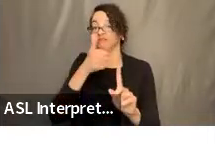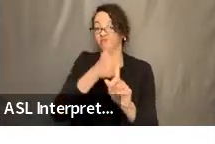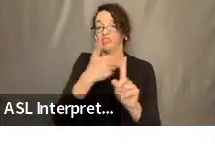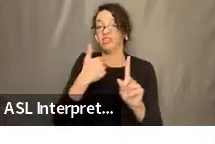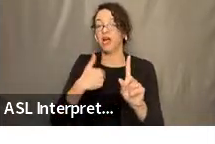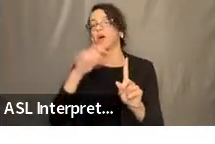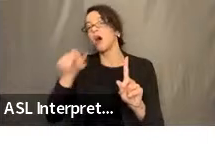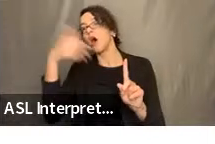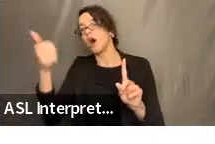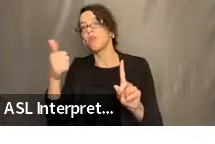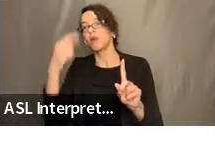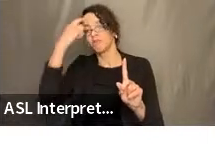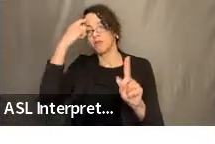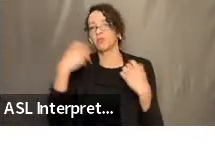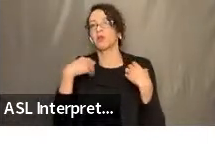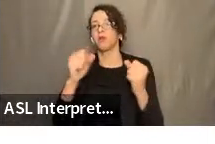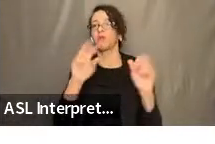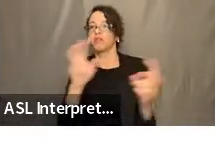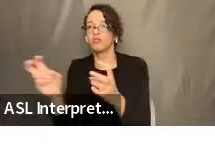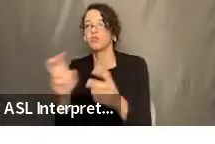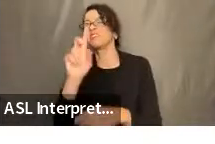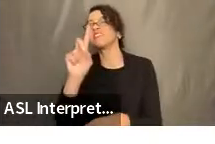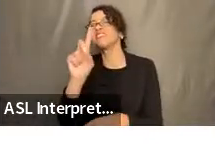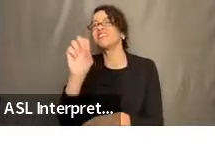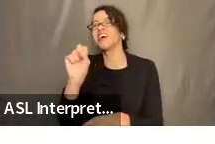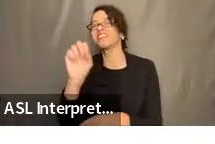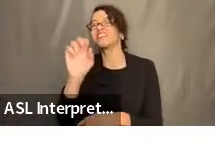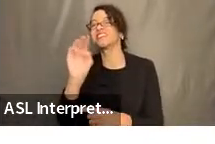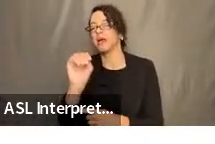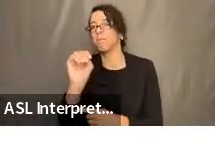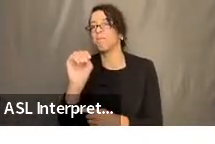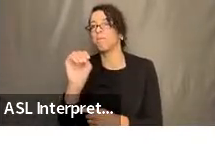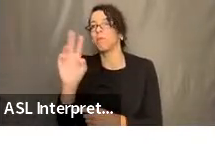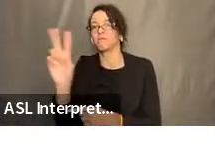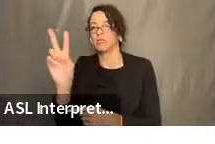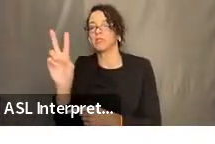diagnoses like schizophrenia, schizoaffective disorder, bipolar,